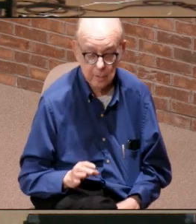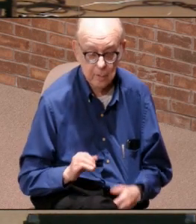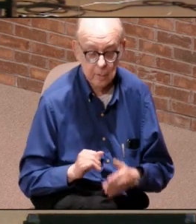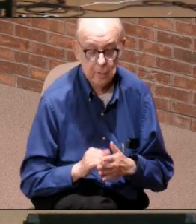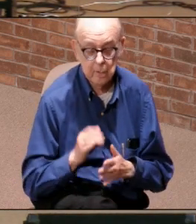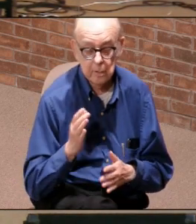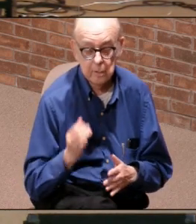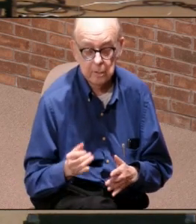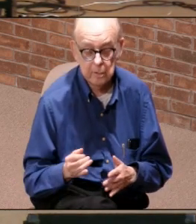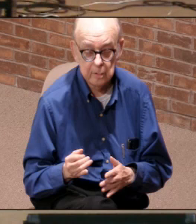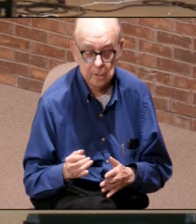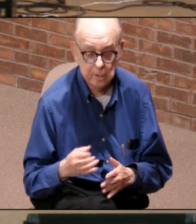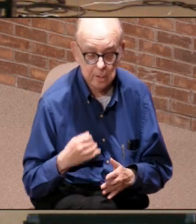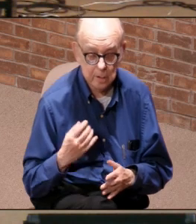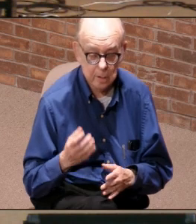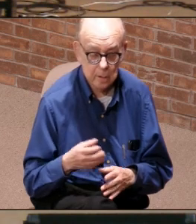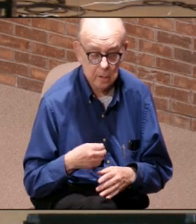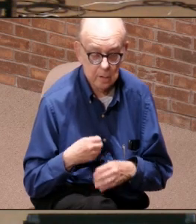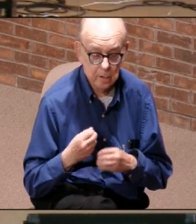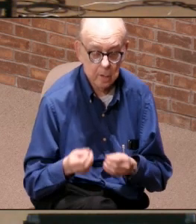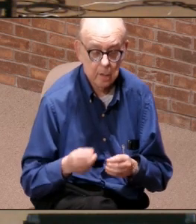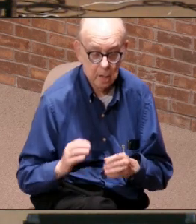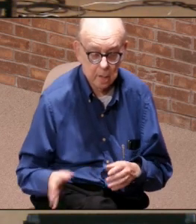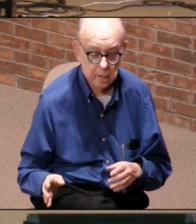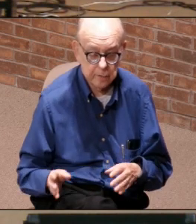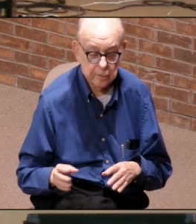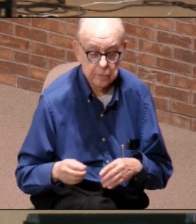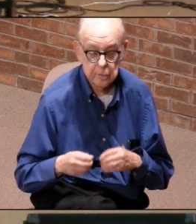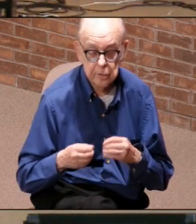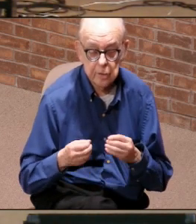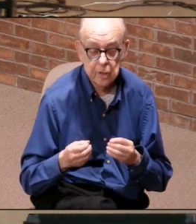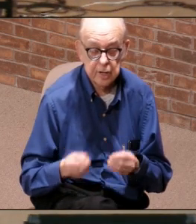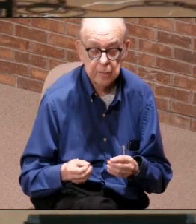That's why we give our children to Him,